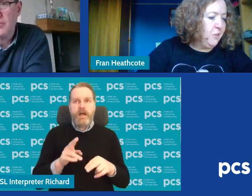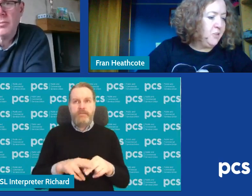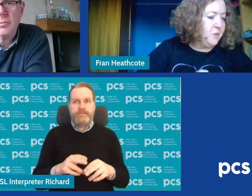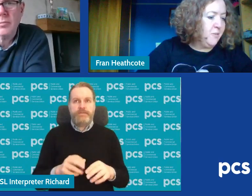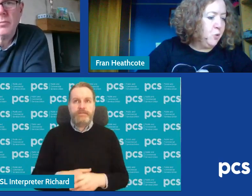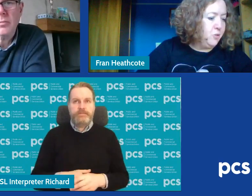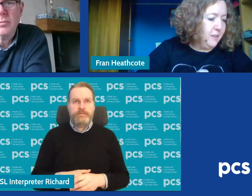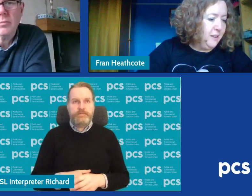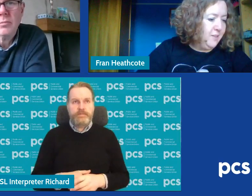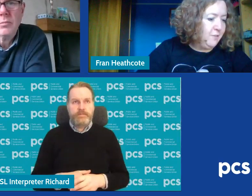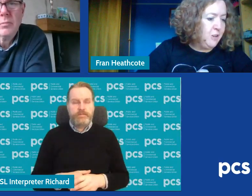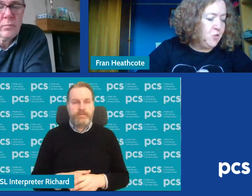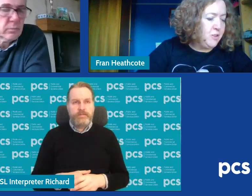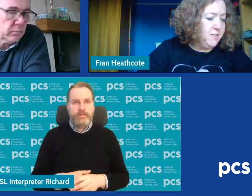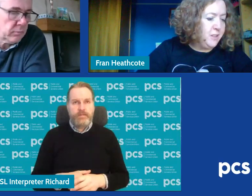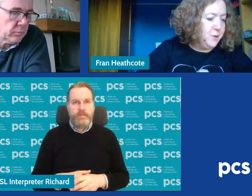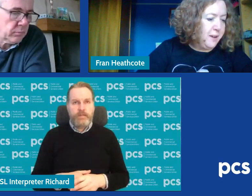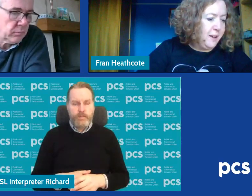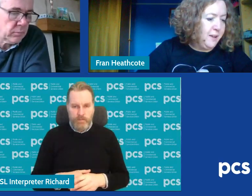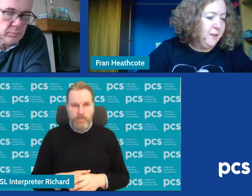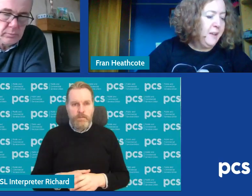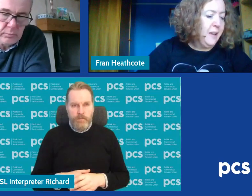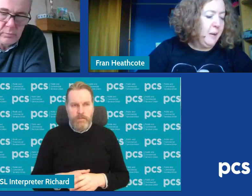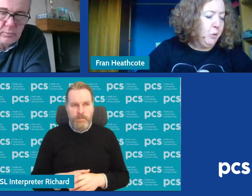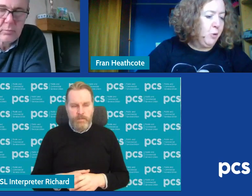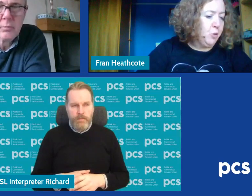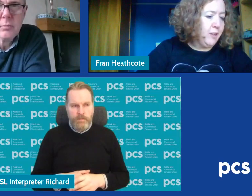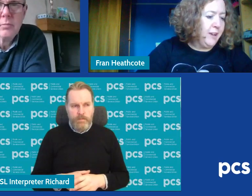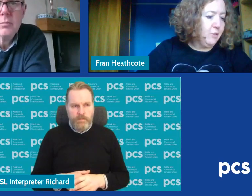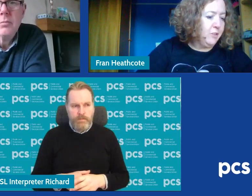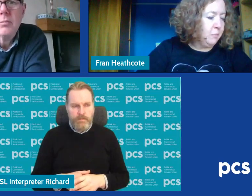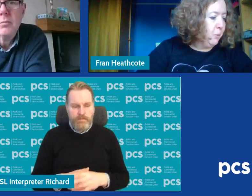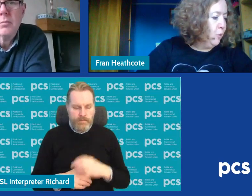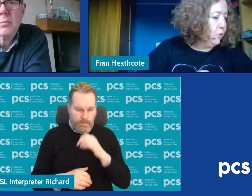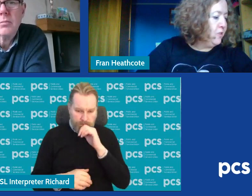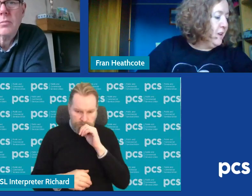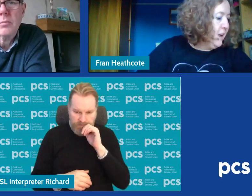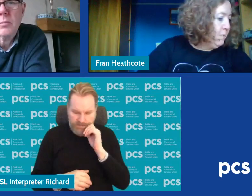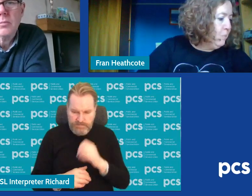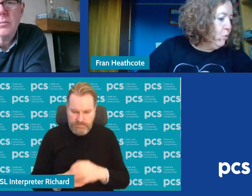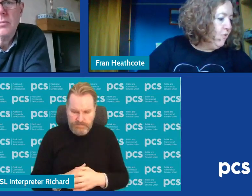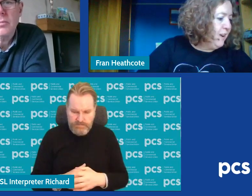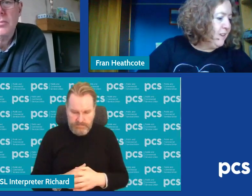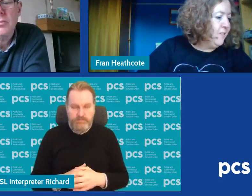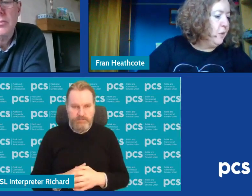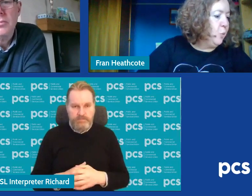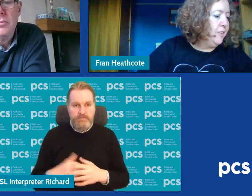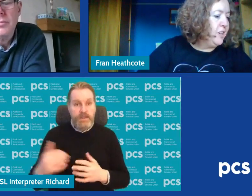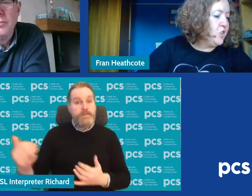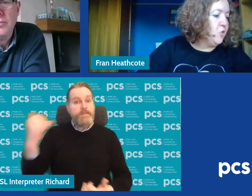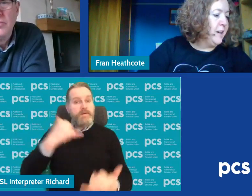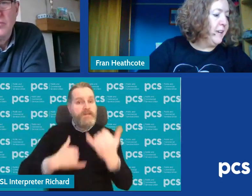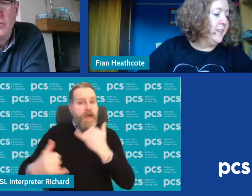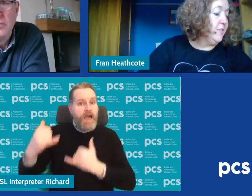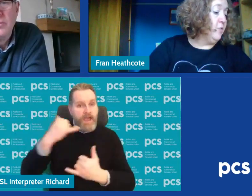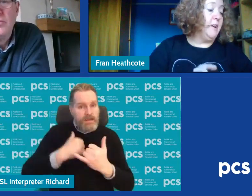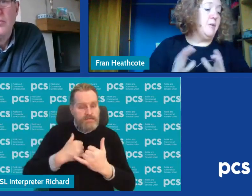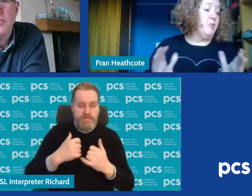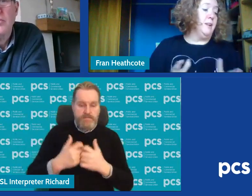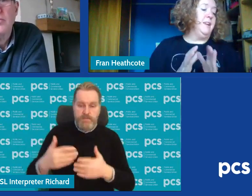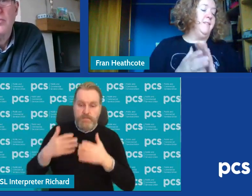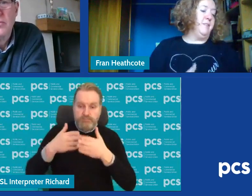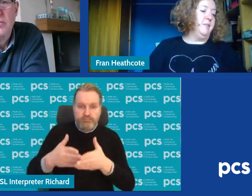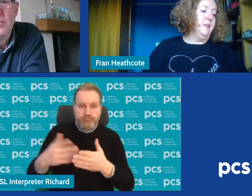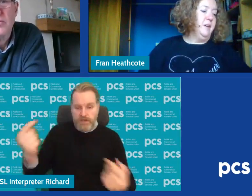time slots to have goods cleared for entry into the UK. It would cause chaos at the ports and be more effective than a one-day strike. And that's from